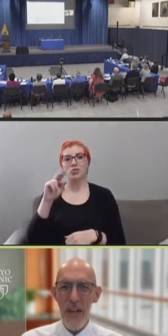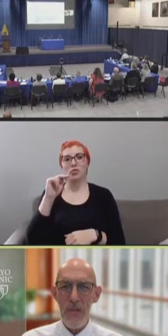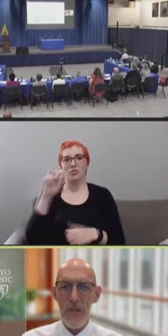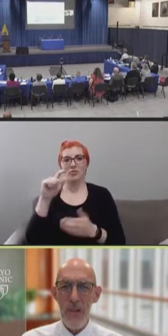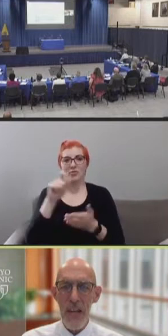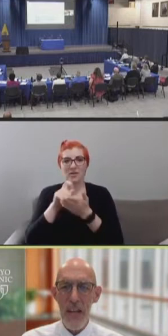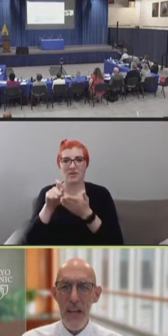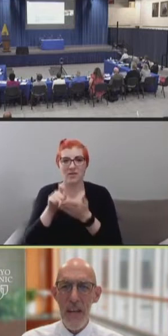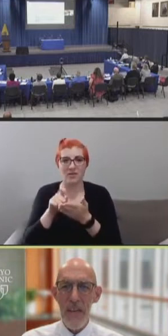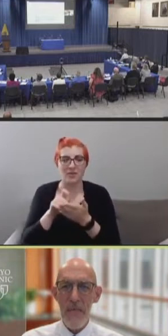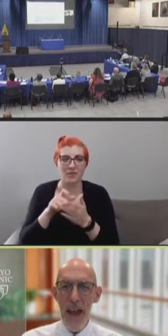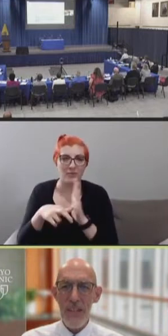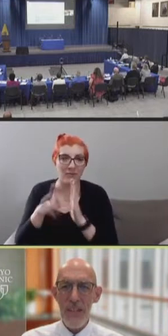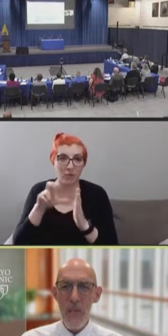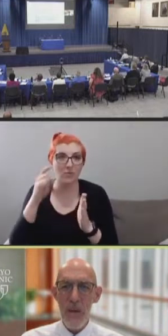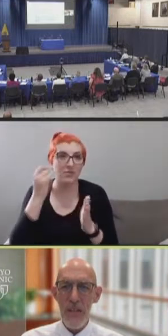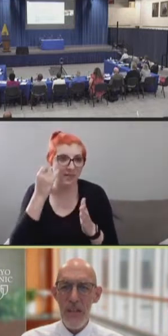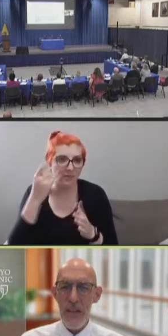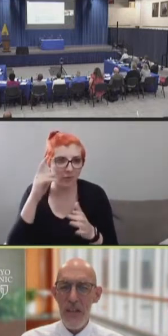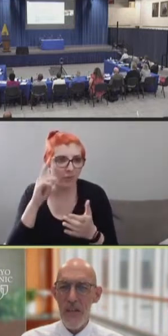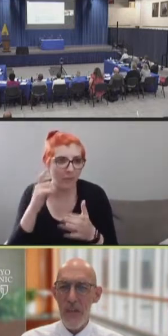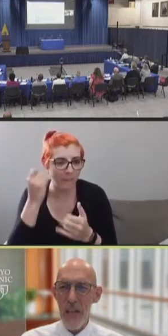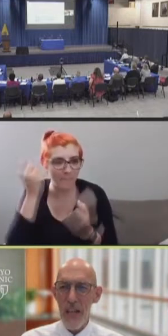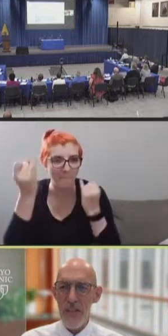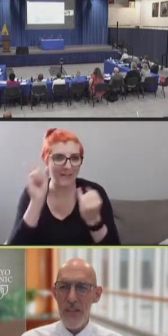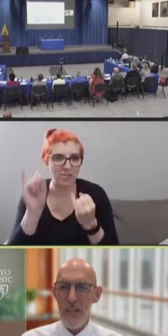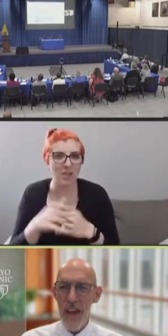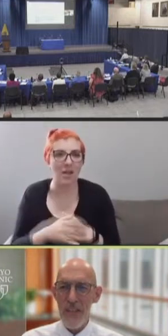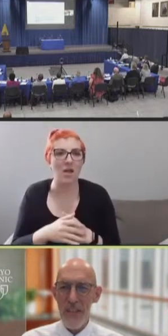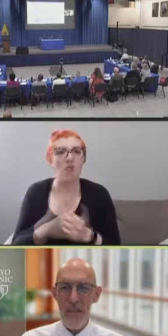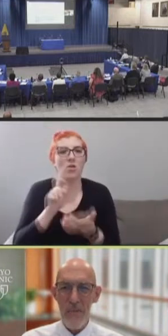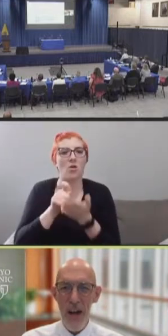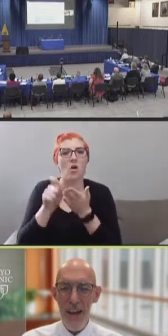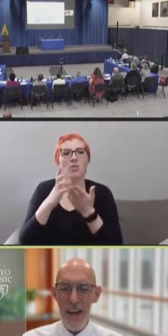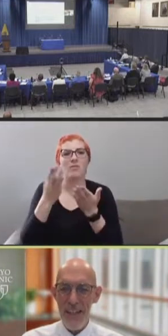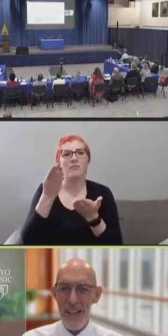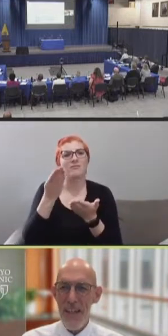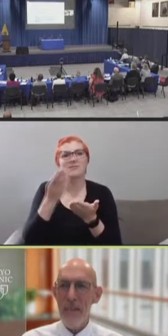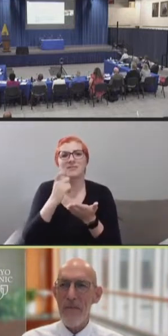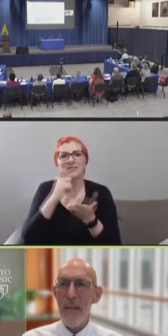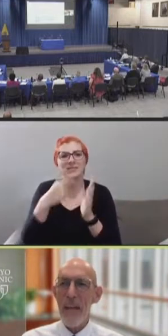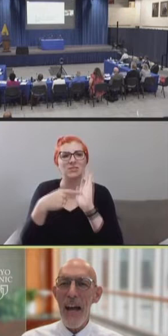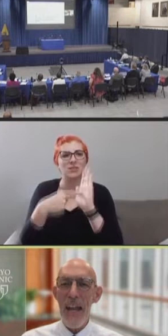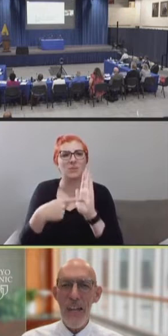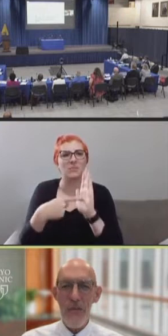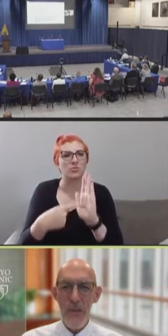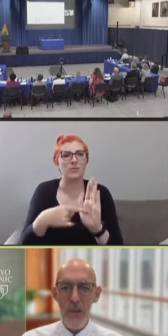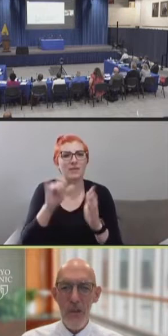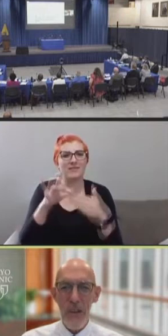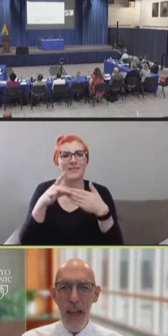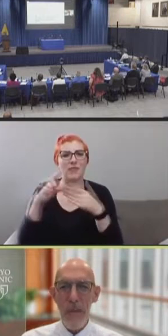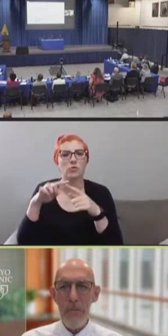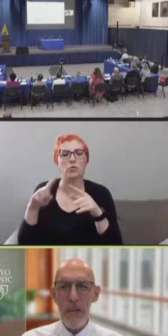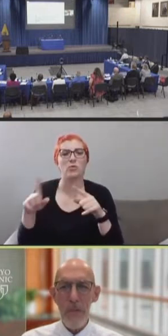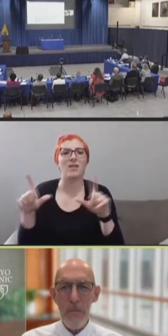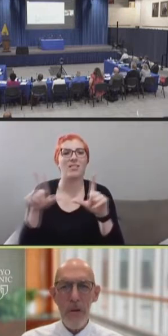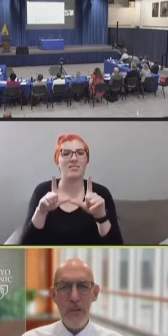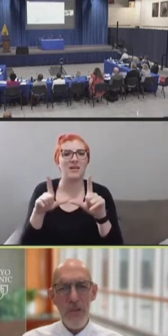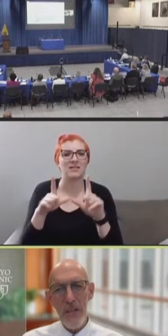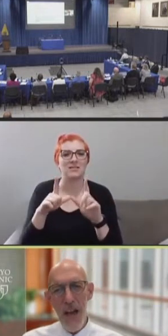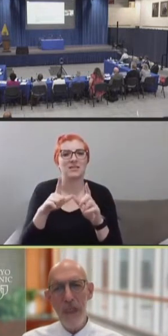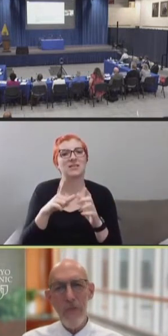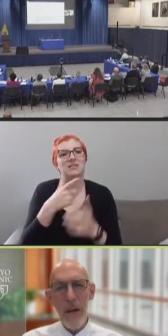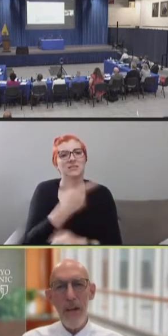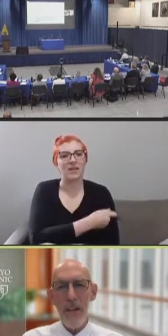to demonstrate that vaccinomics has led to a licensed vaccine product. From an NIH reviewer, the applicant